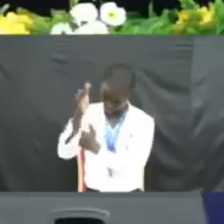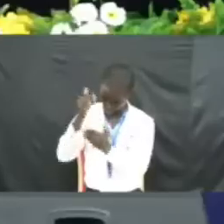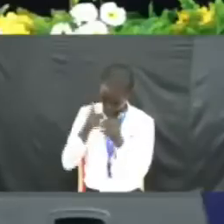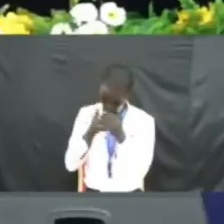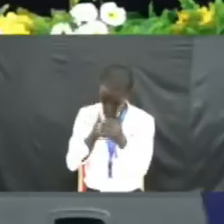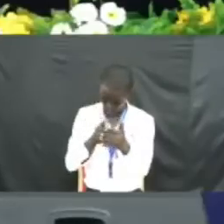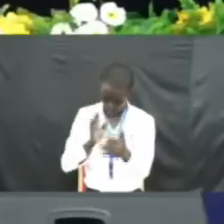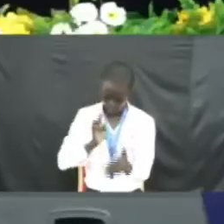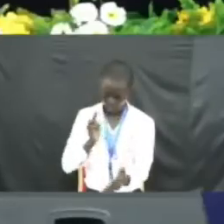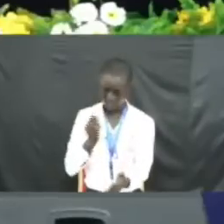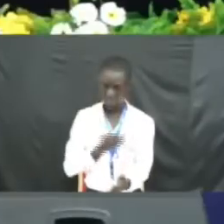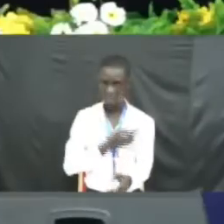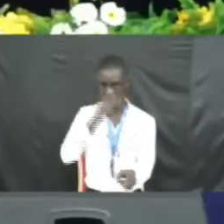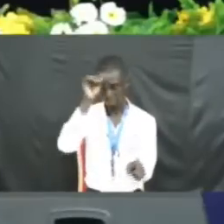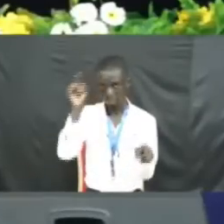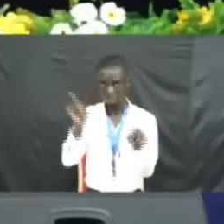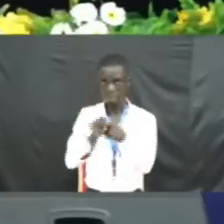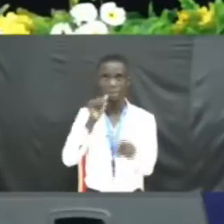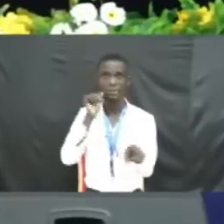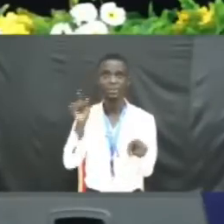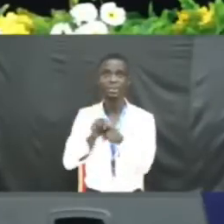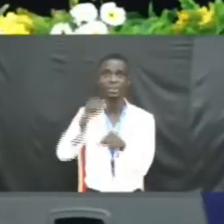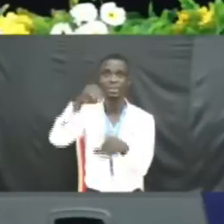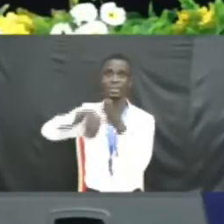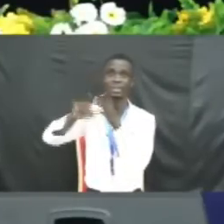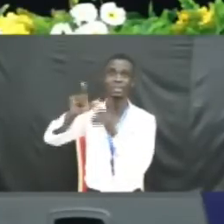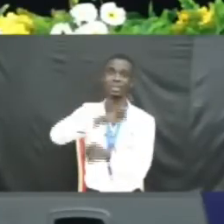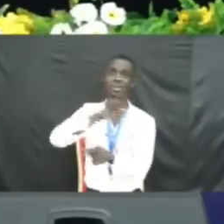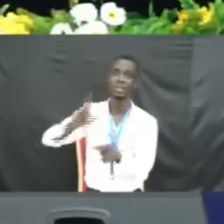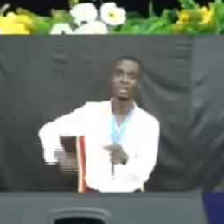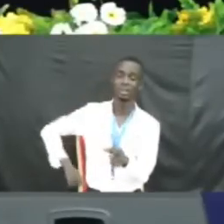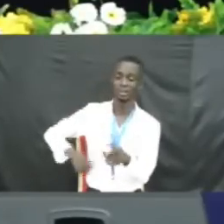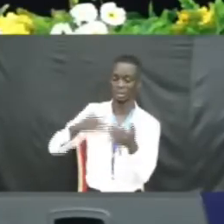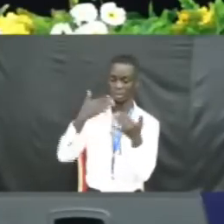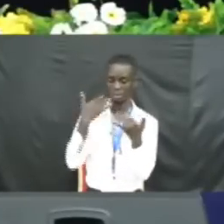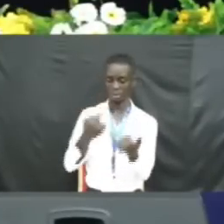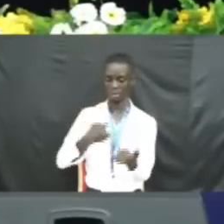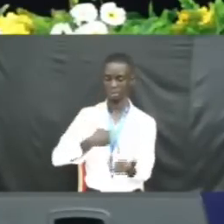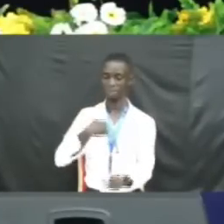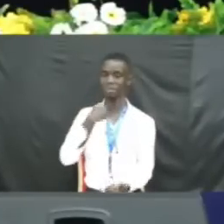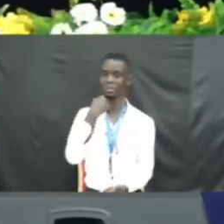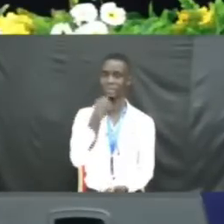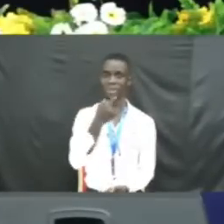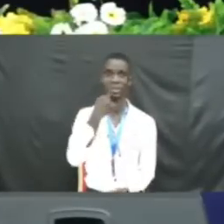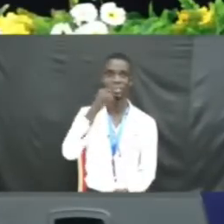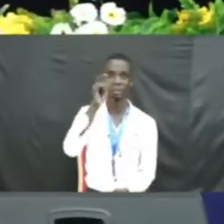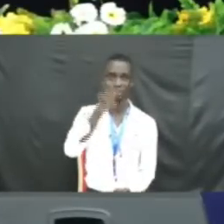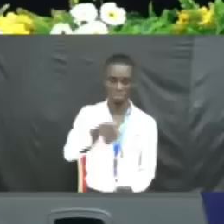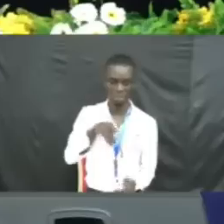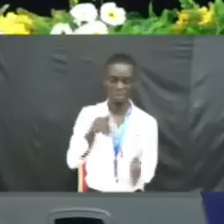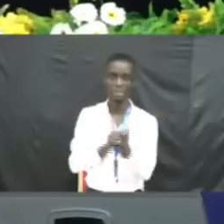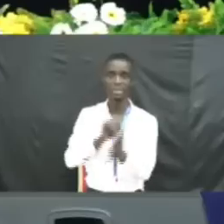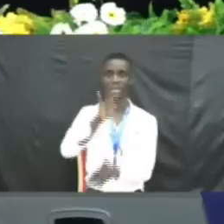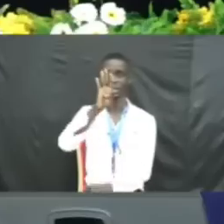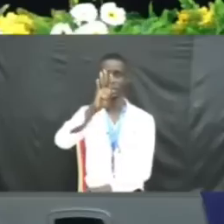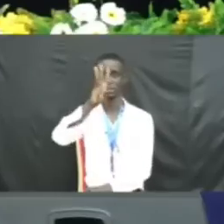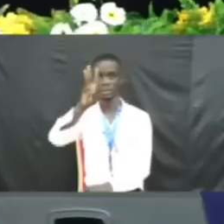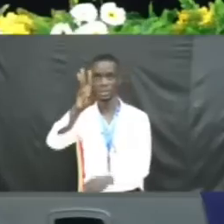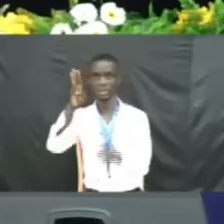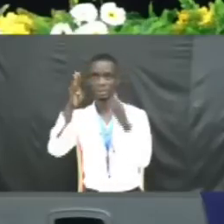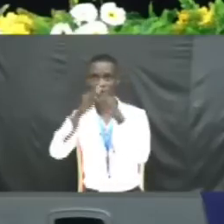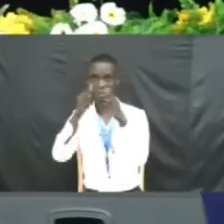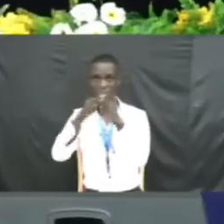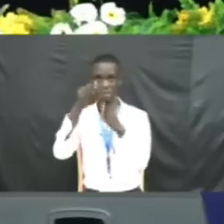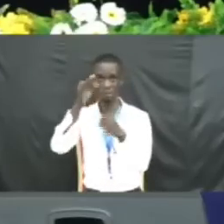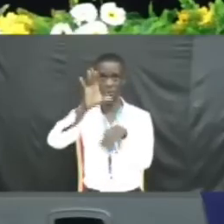Brothers and sisters in the Lord, I now declare this special 46th session of the general council meetings of the